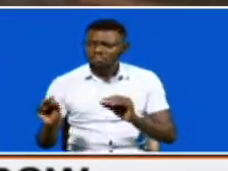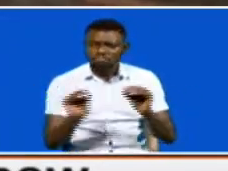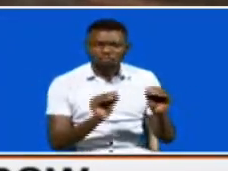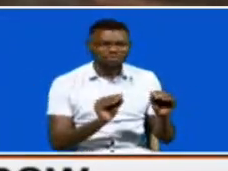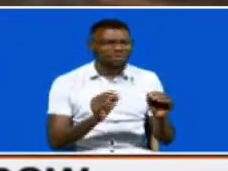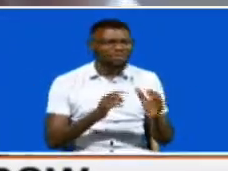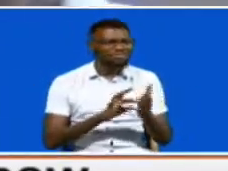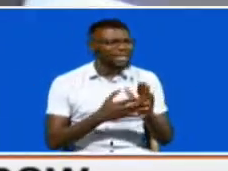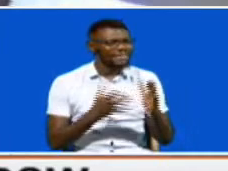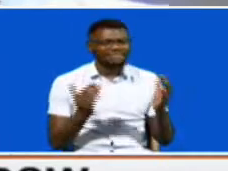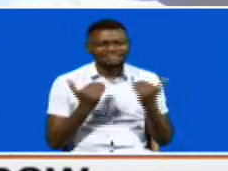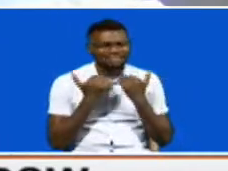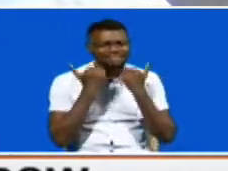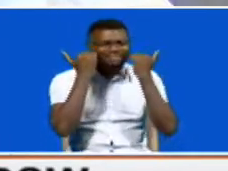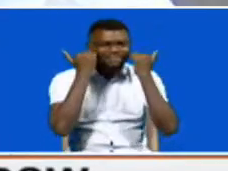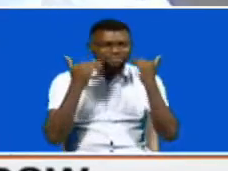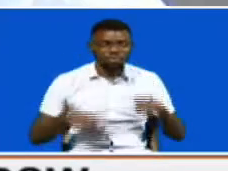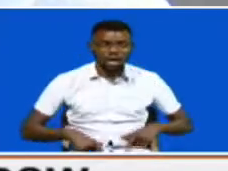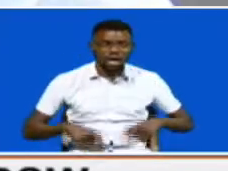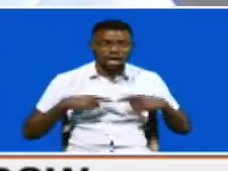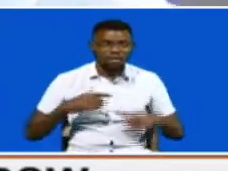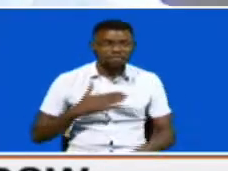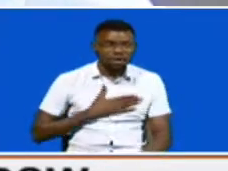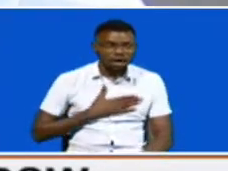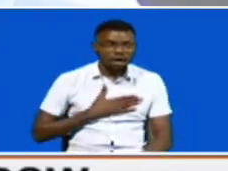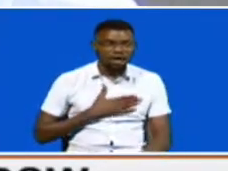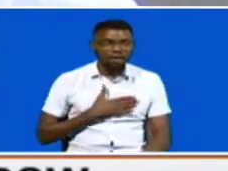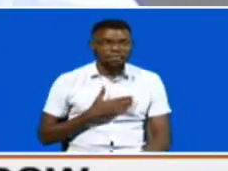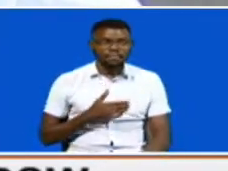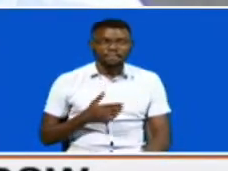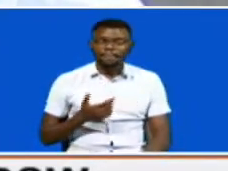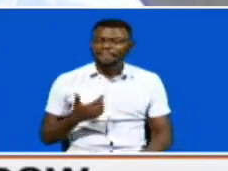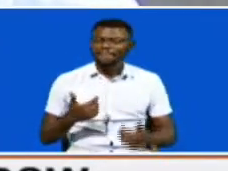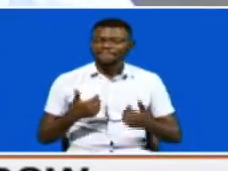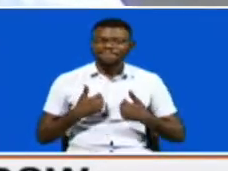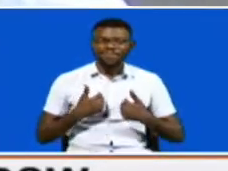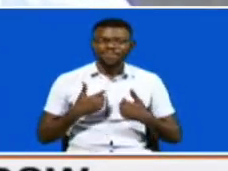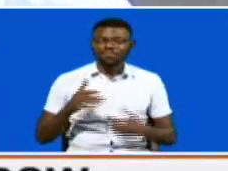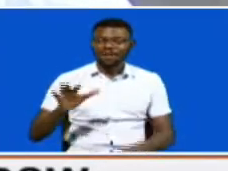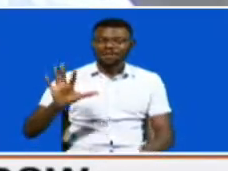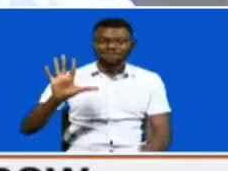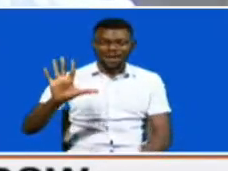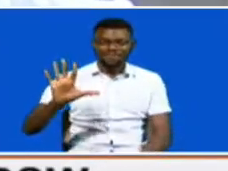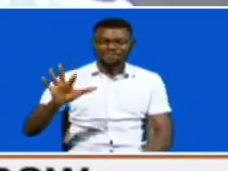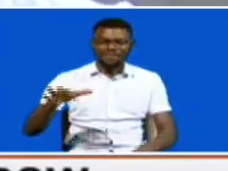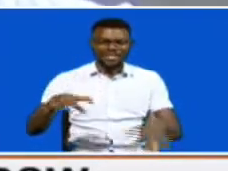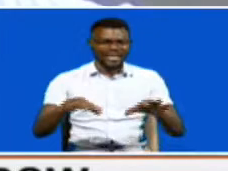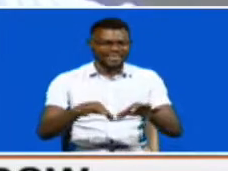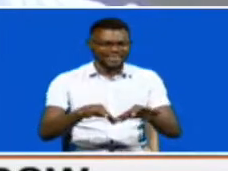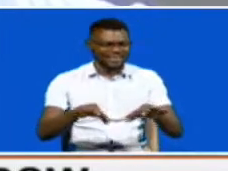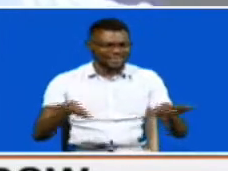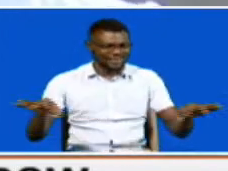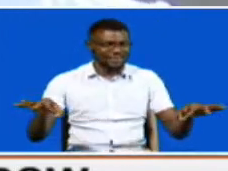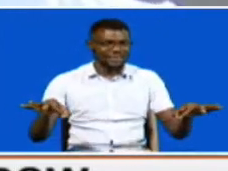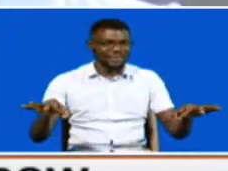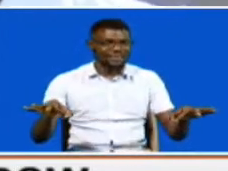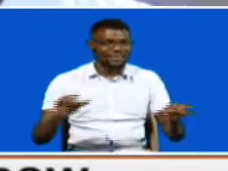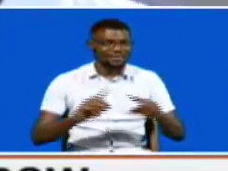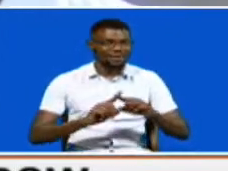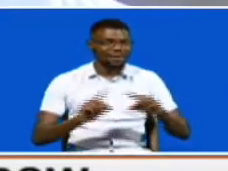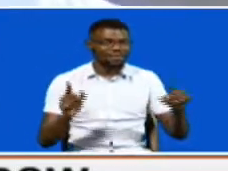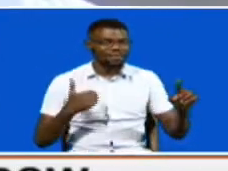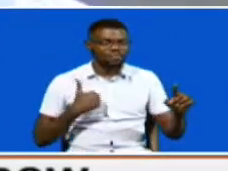kwa maisha yetu. Niko na eka, it is about 5 acres. Kwa 5 acres, nataka